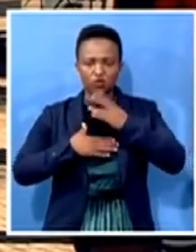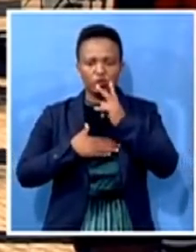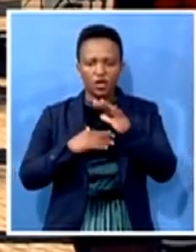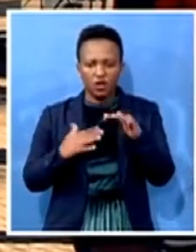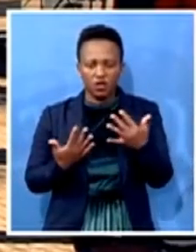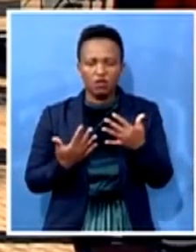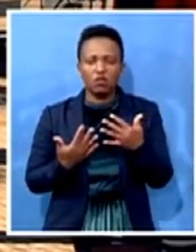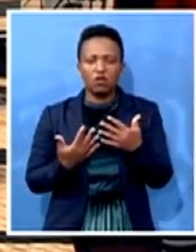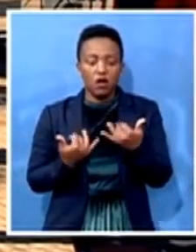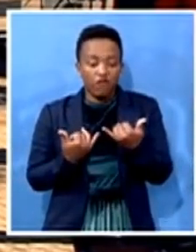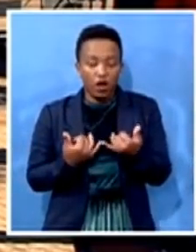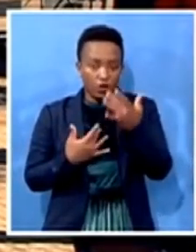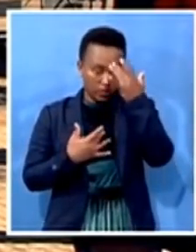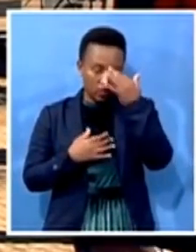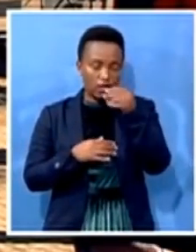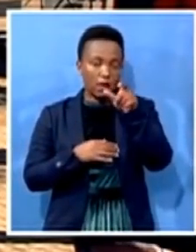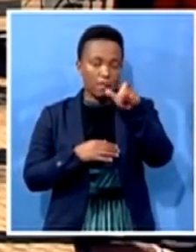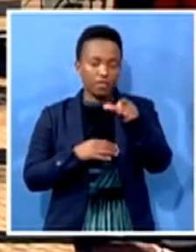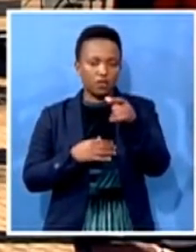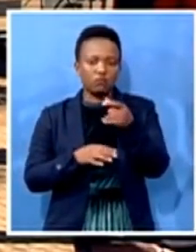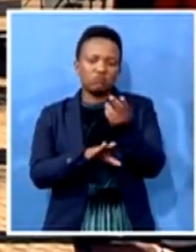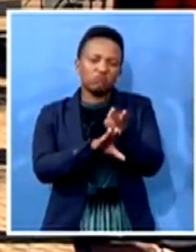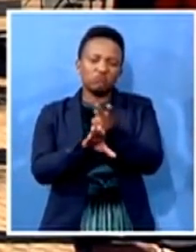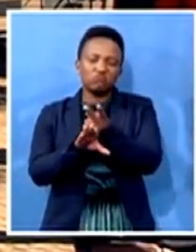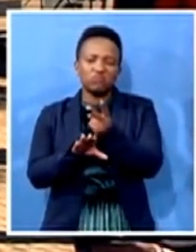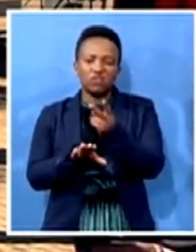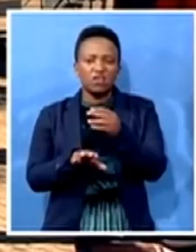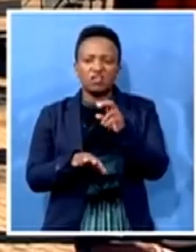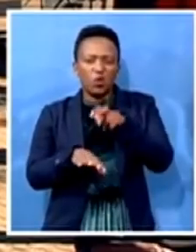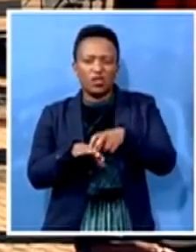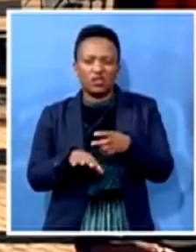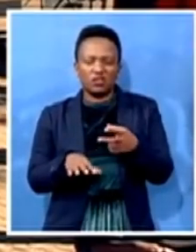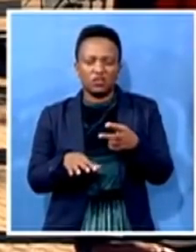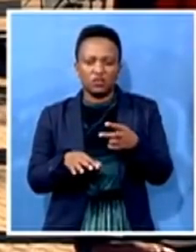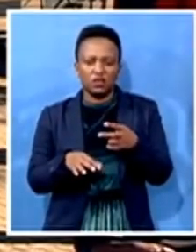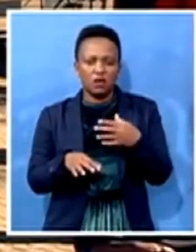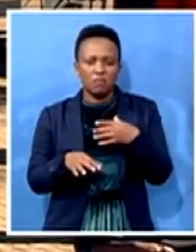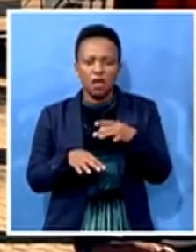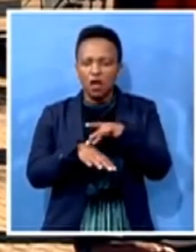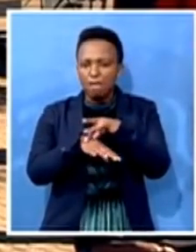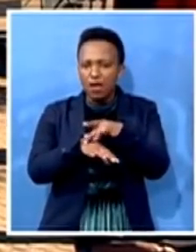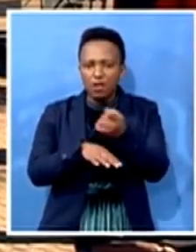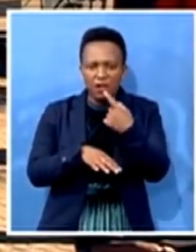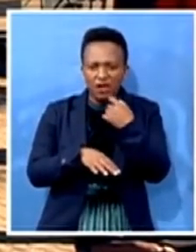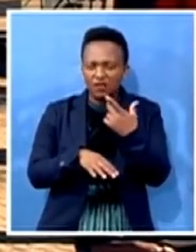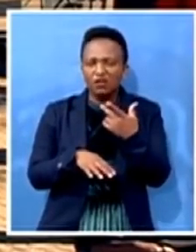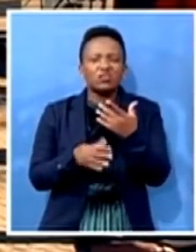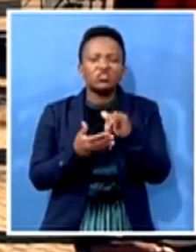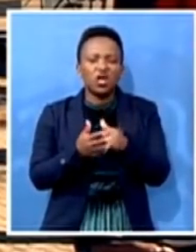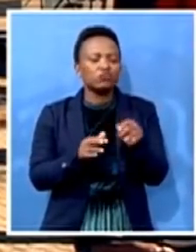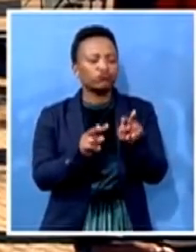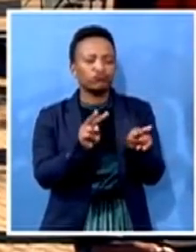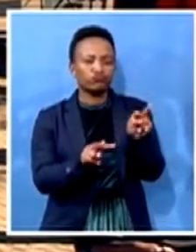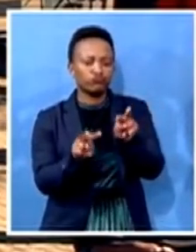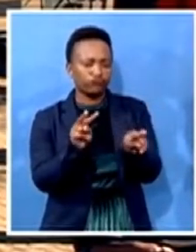don't require much medical intervention except observations that will be done in the morning in